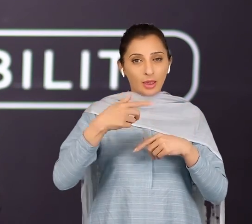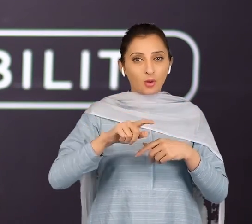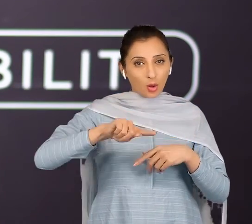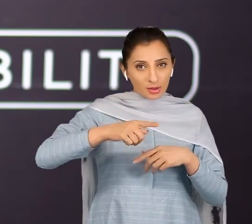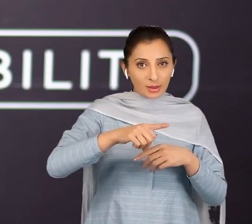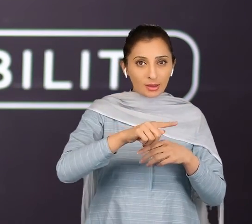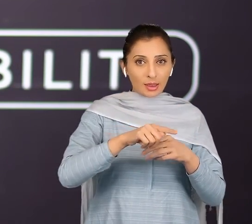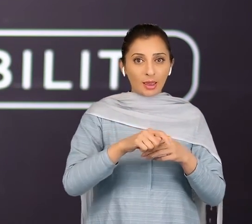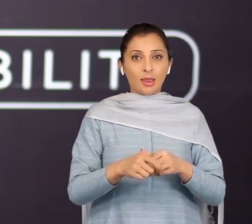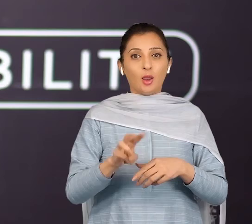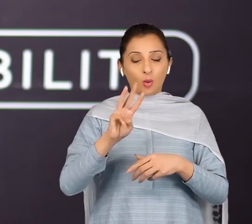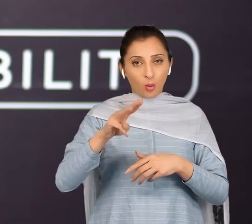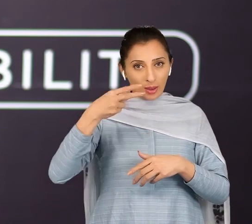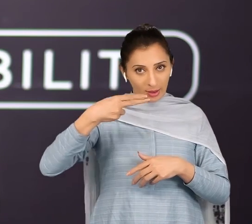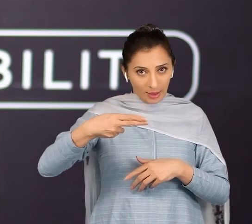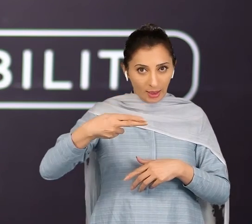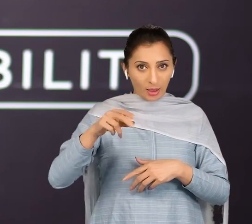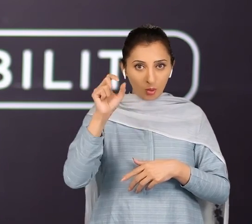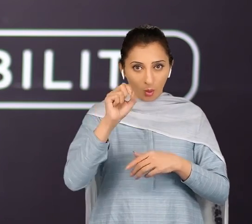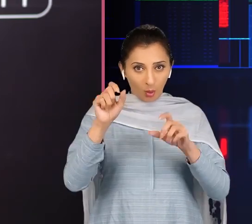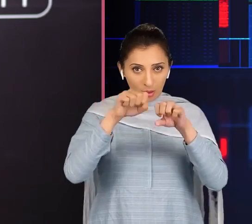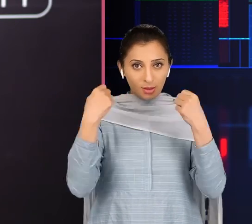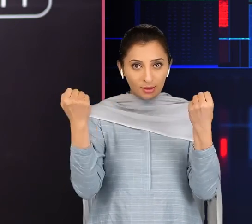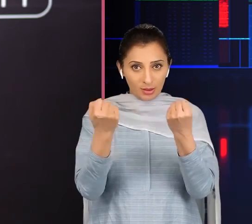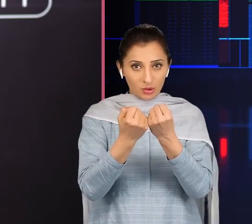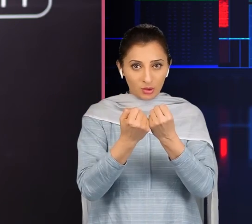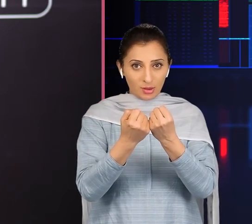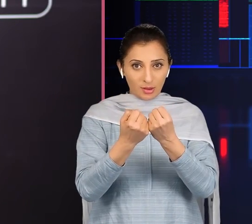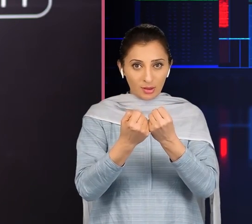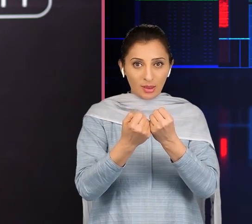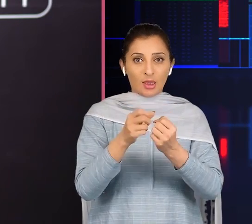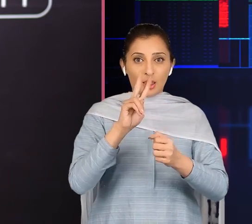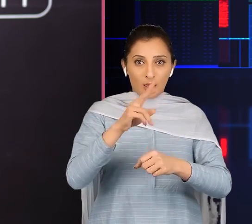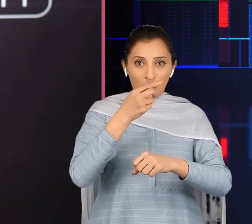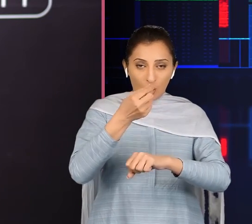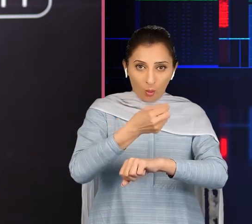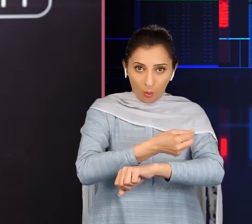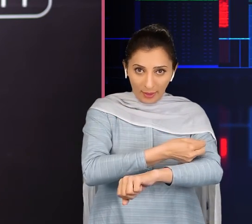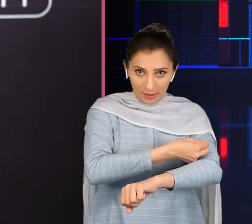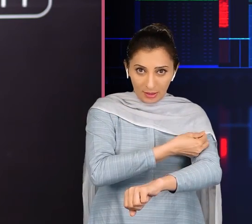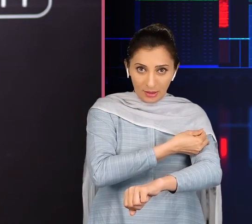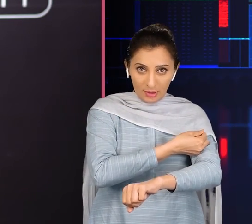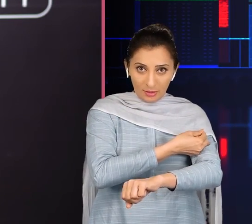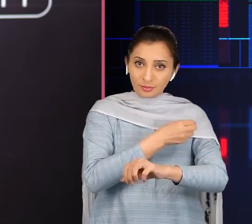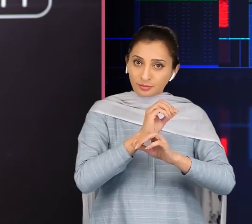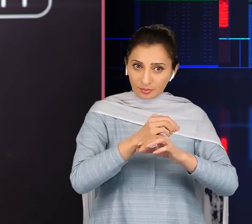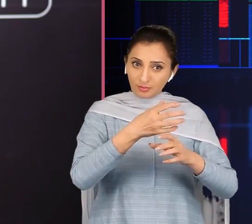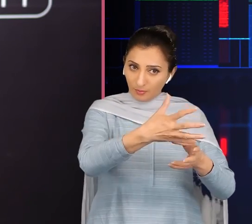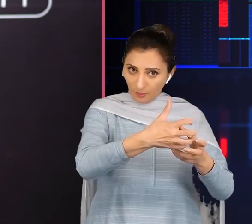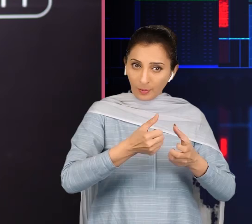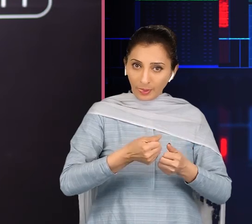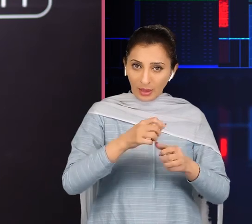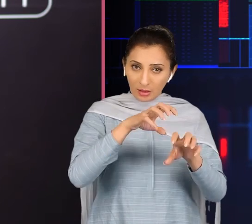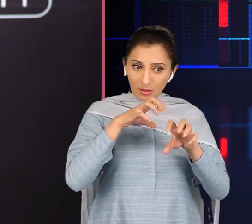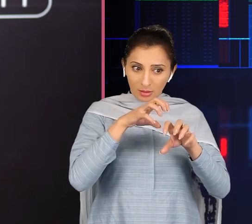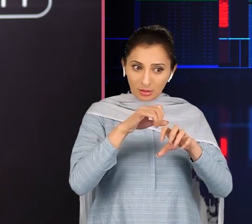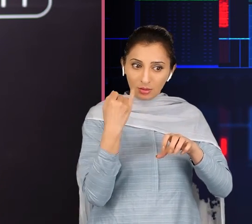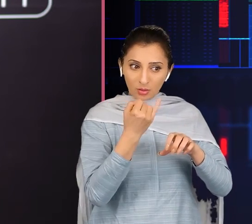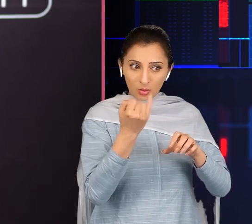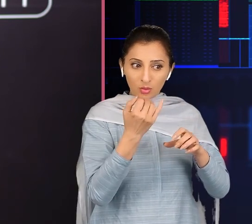method, which is also recommended by World Health Organization, is trap, neuter, vaccinate, and release. Street dogs are caught,